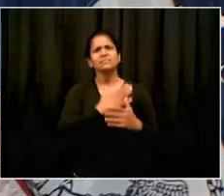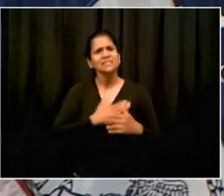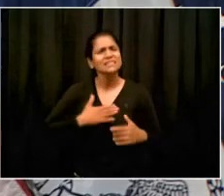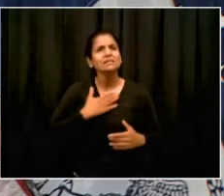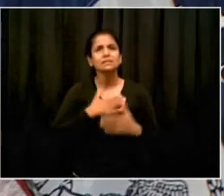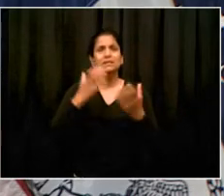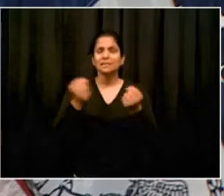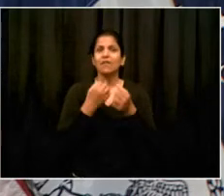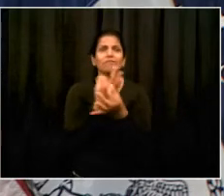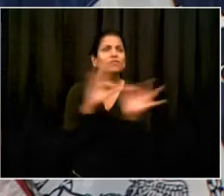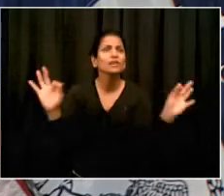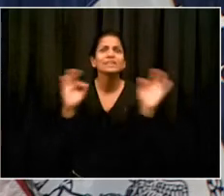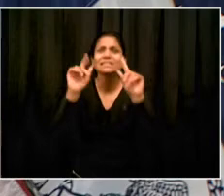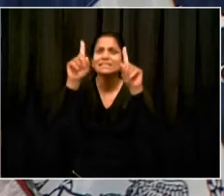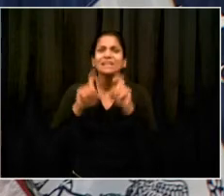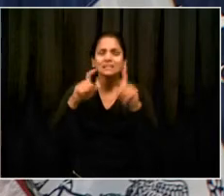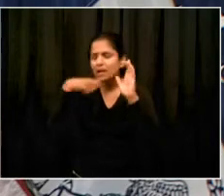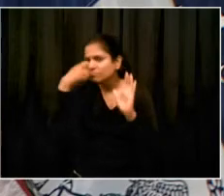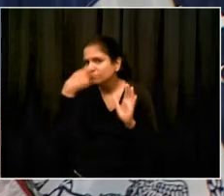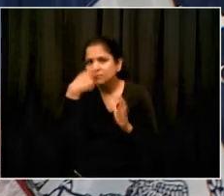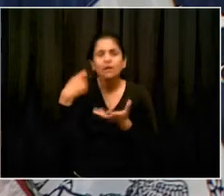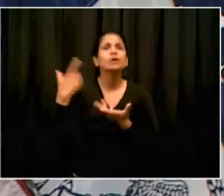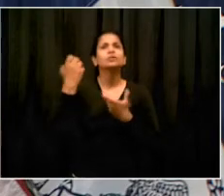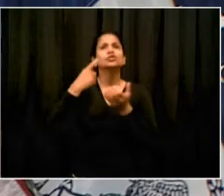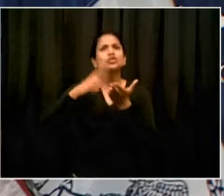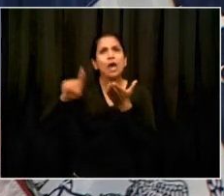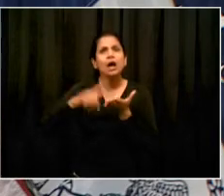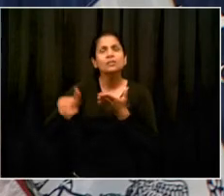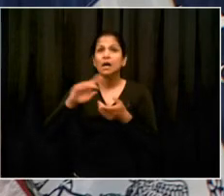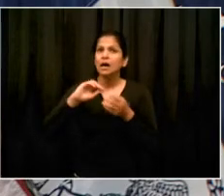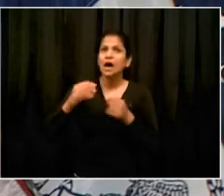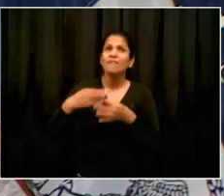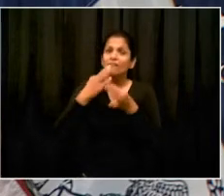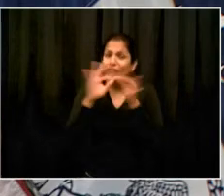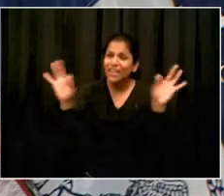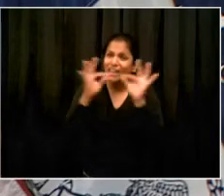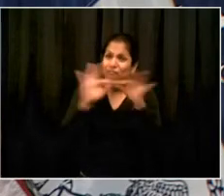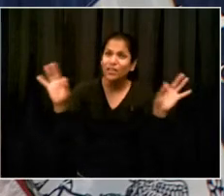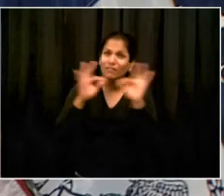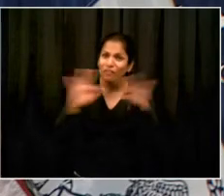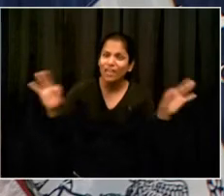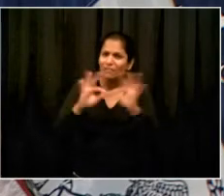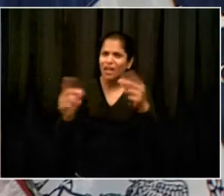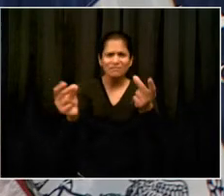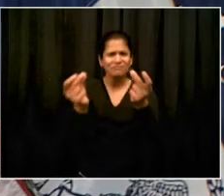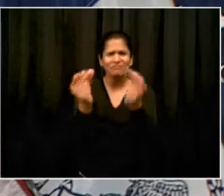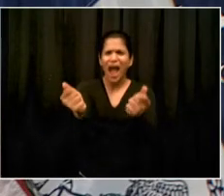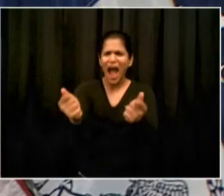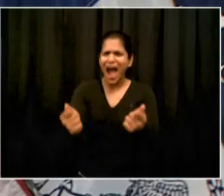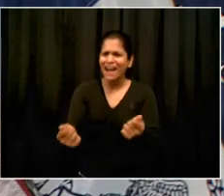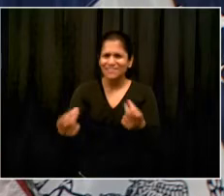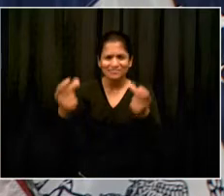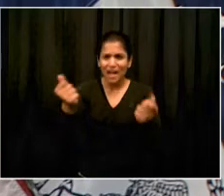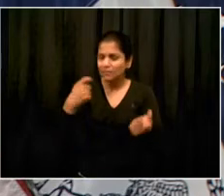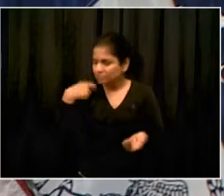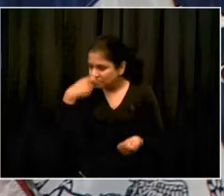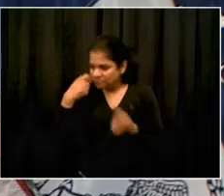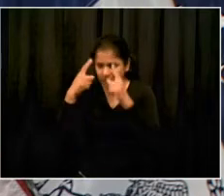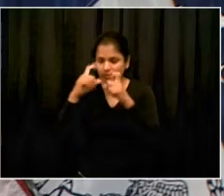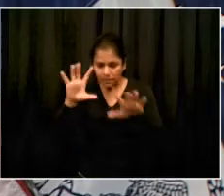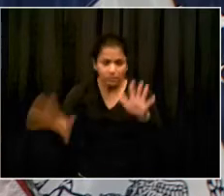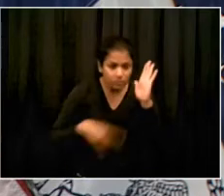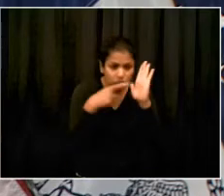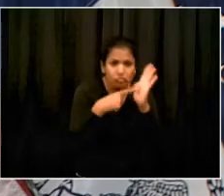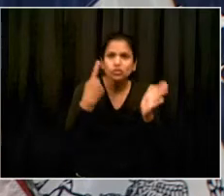easy. Again, the self-swab test, the one was just moving the device around the nostril, not the